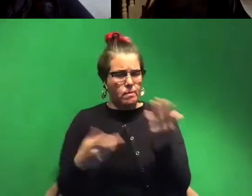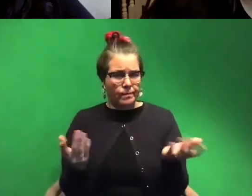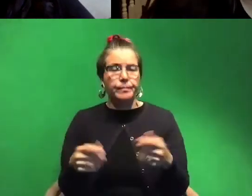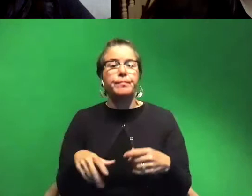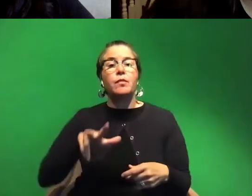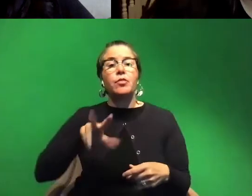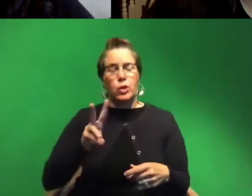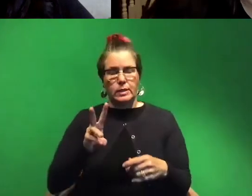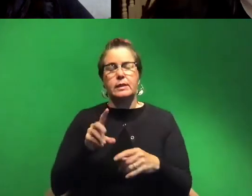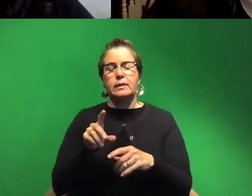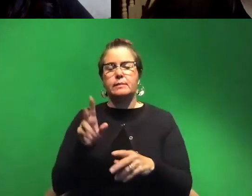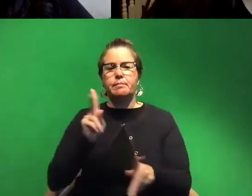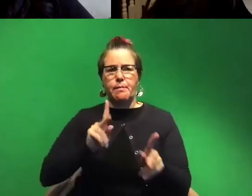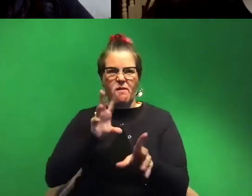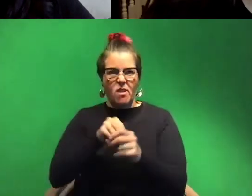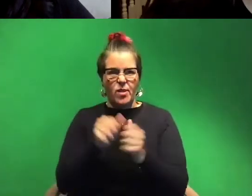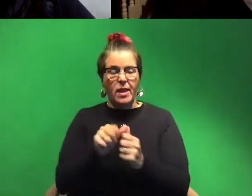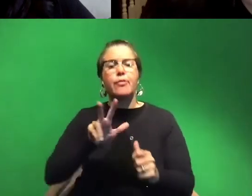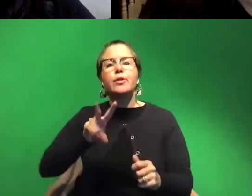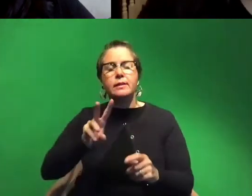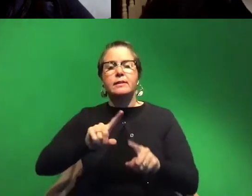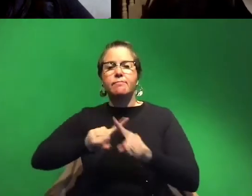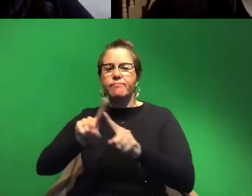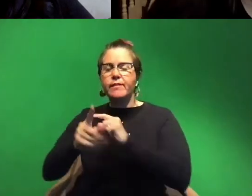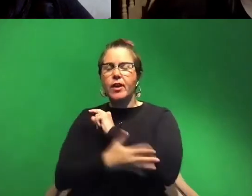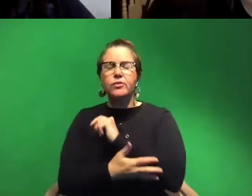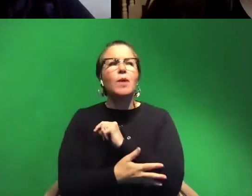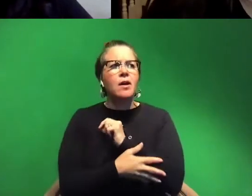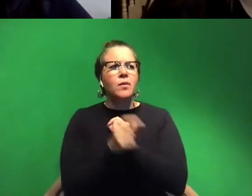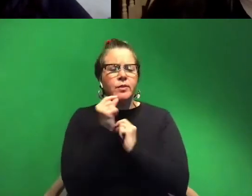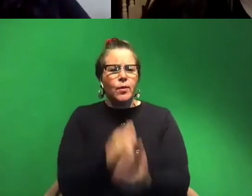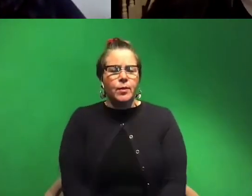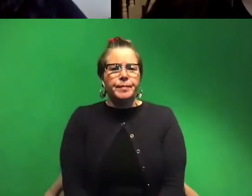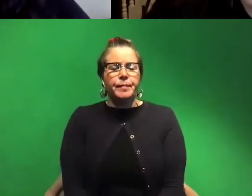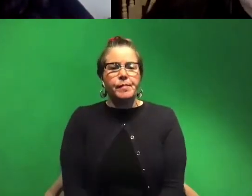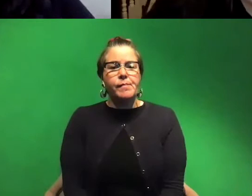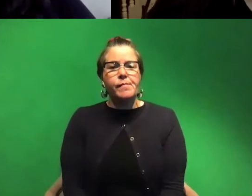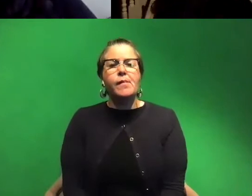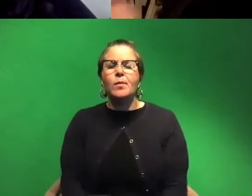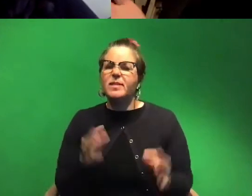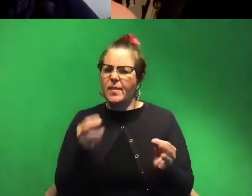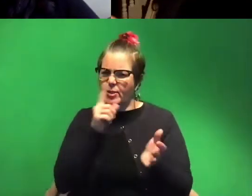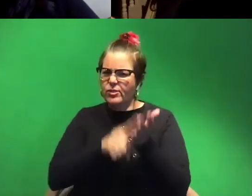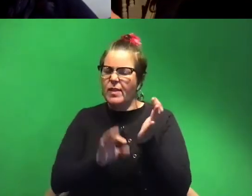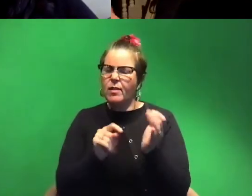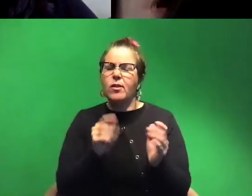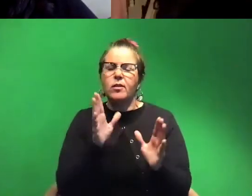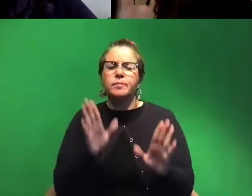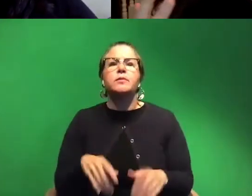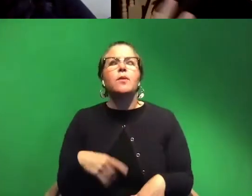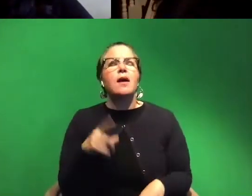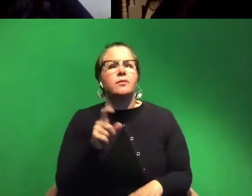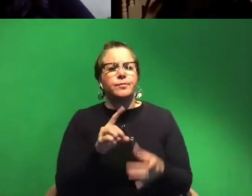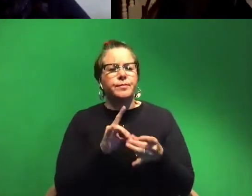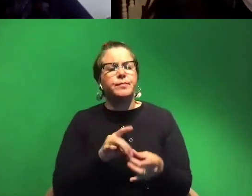36 fellows from 30 countries. That's so cool. Okay. I'm definitely going to check that out. That's awesome. Okay. So let's ask you about